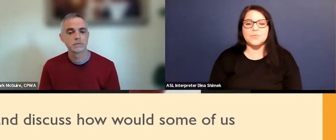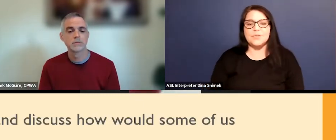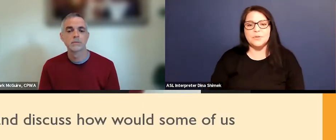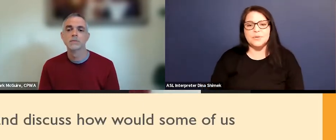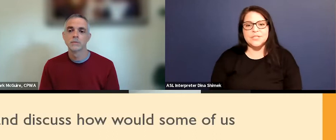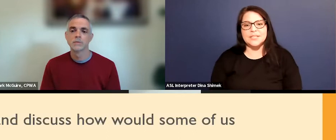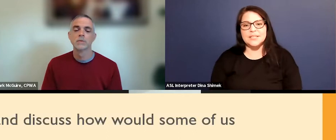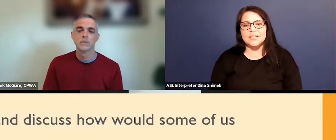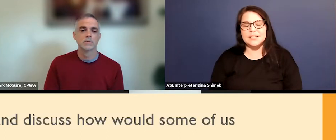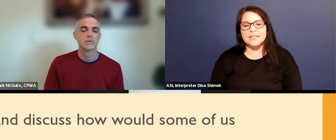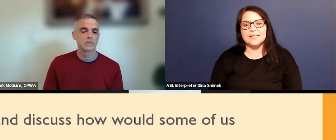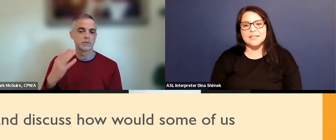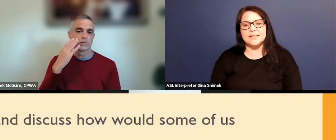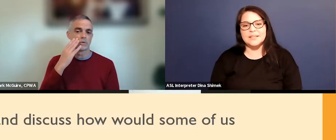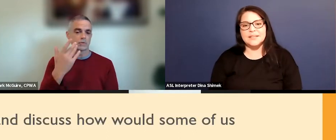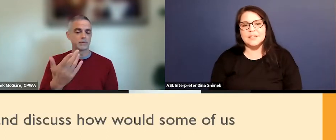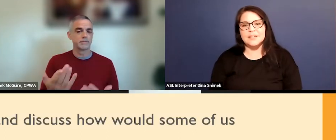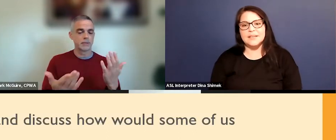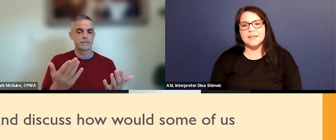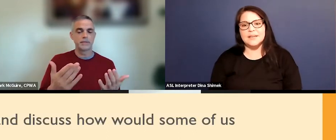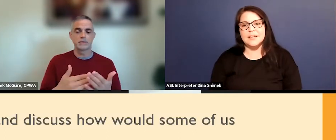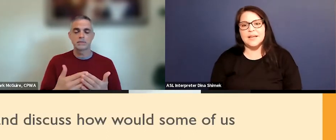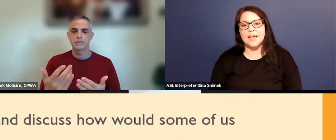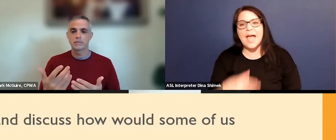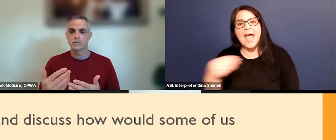Yeah, that's a wonderful question. And then